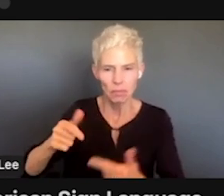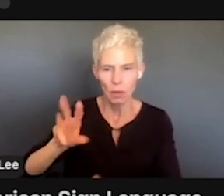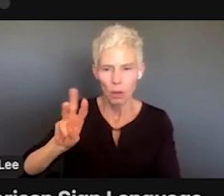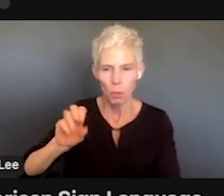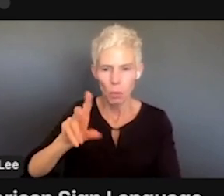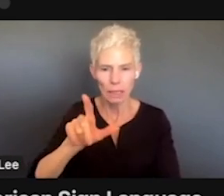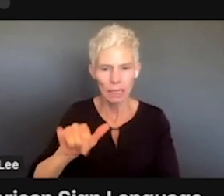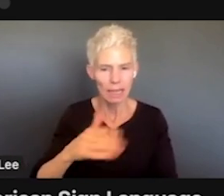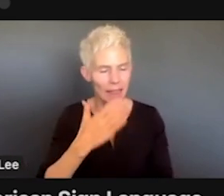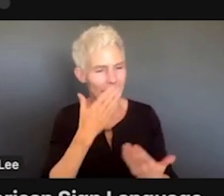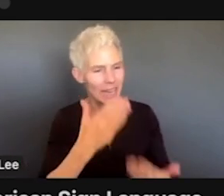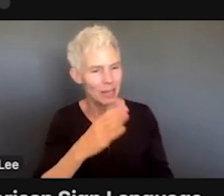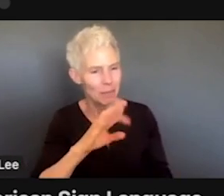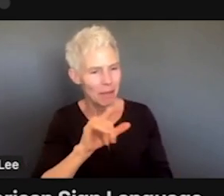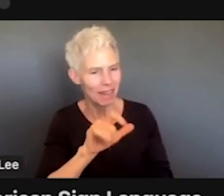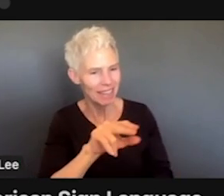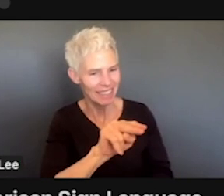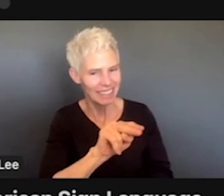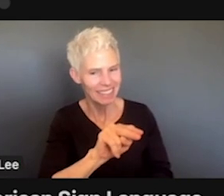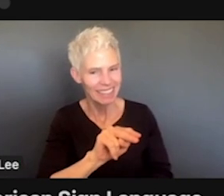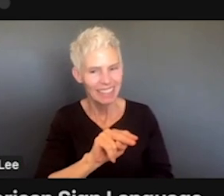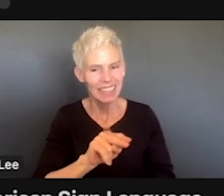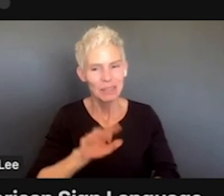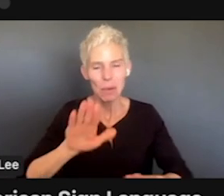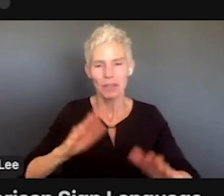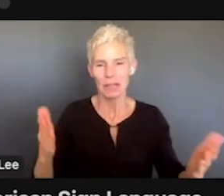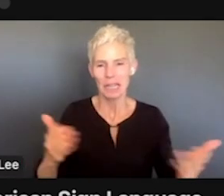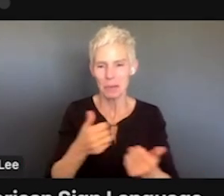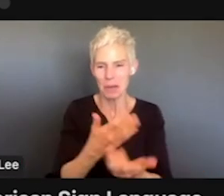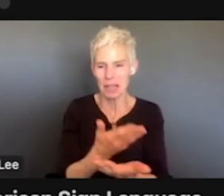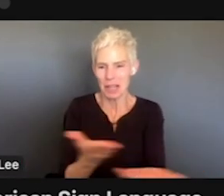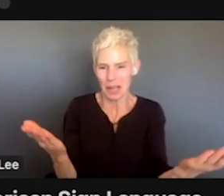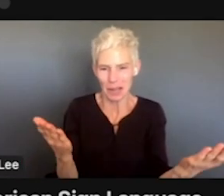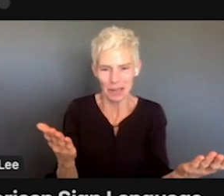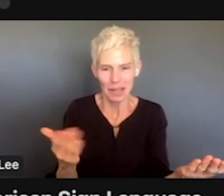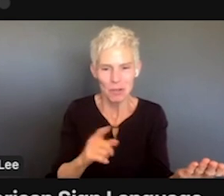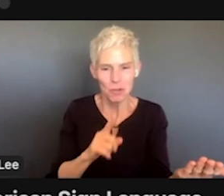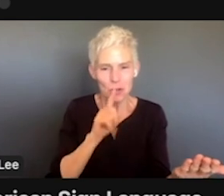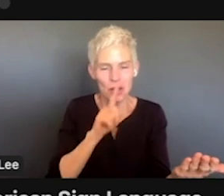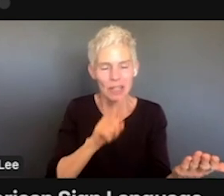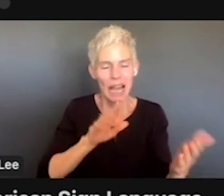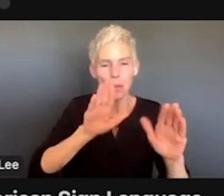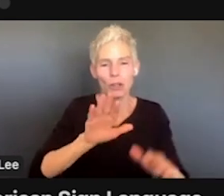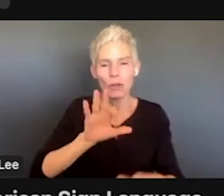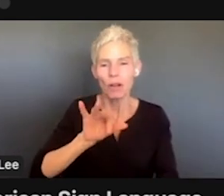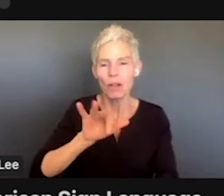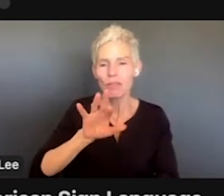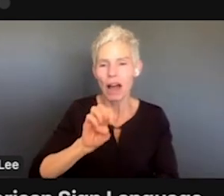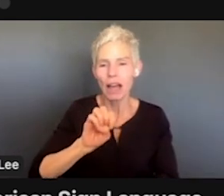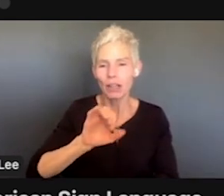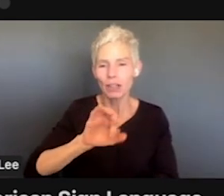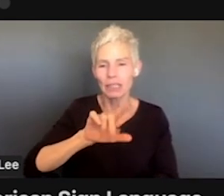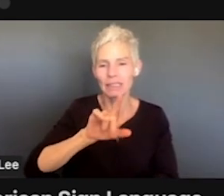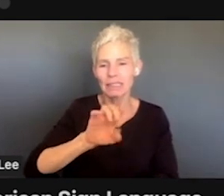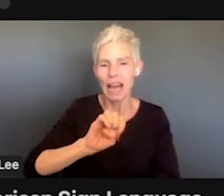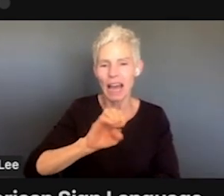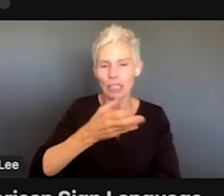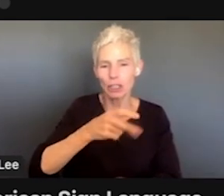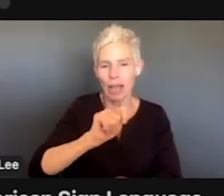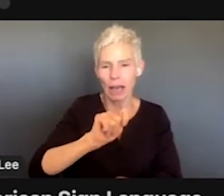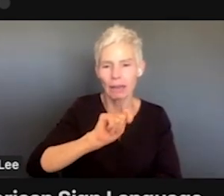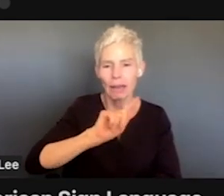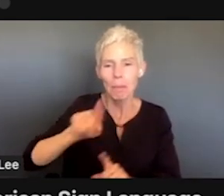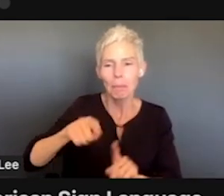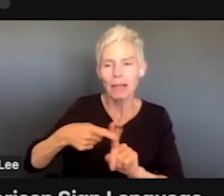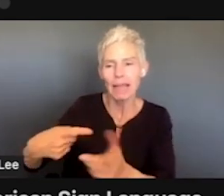Thank you, Megan. Great to be here with everybody today. That was a great fireside chat, and I loved the roundtable. So I'm just going to